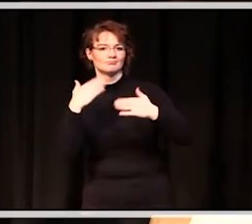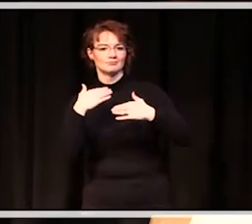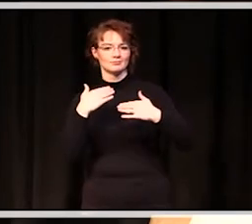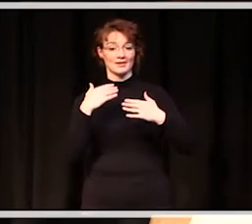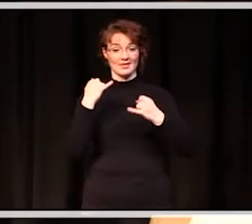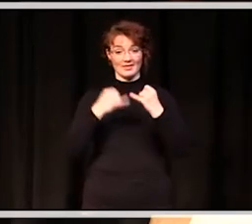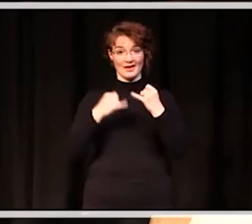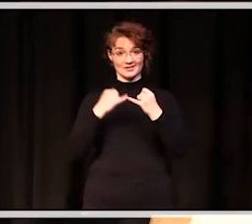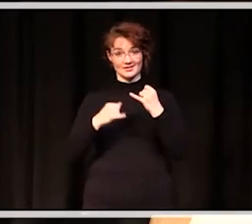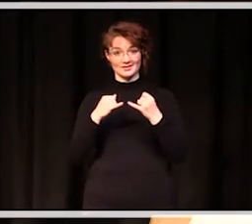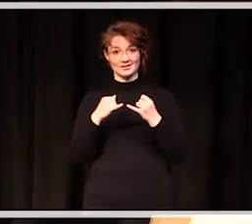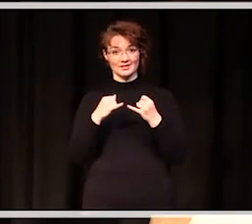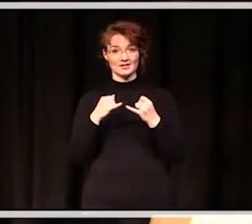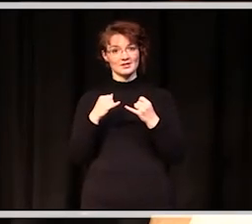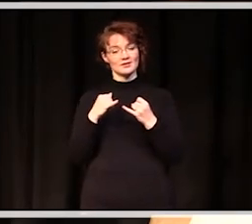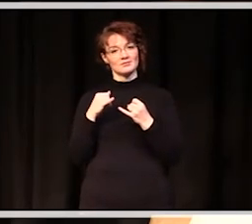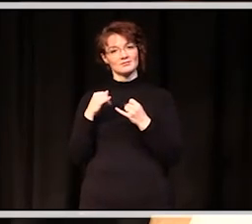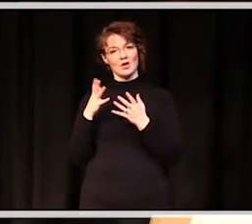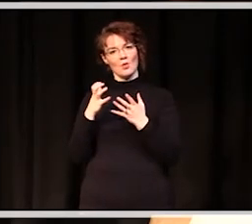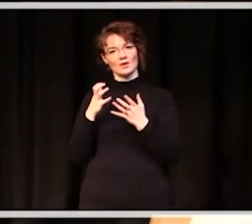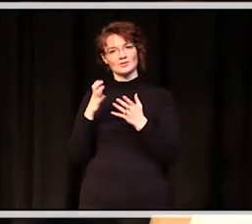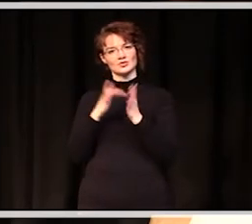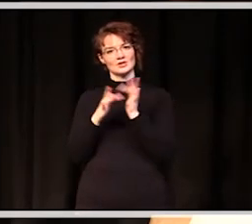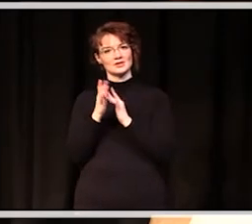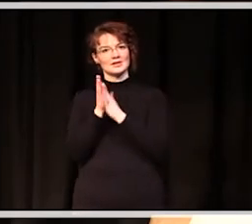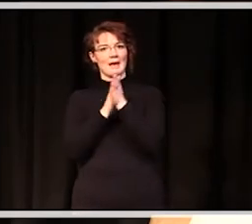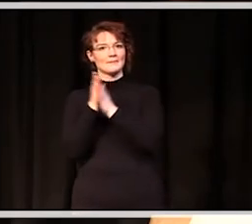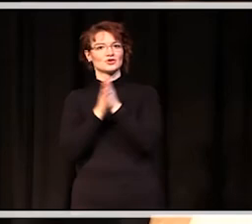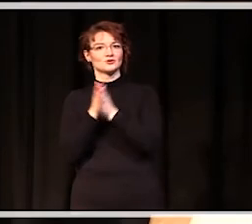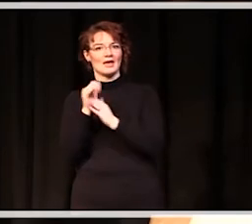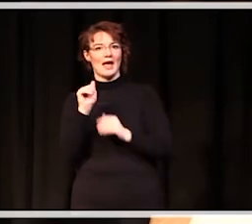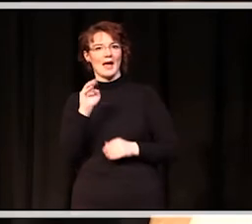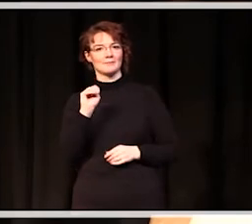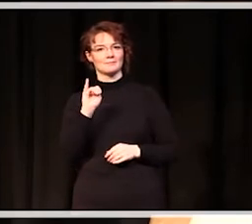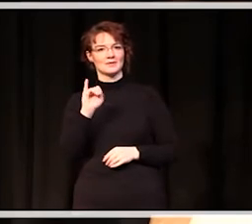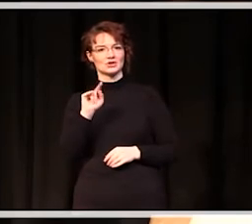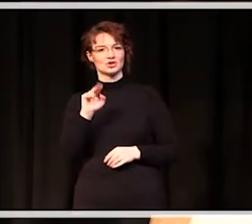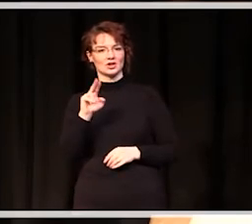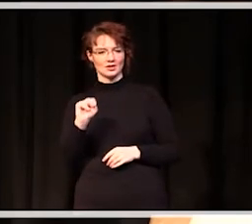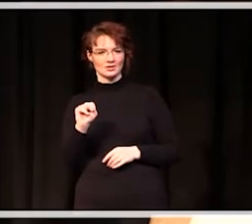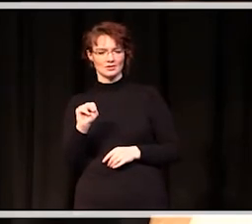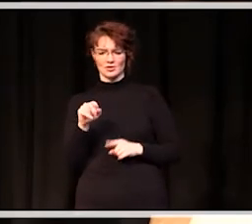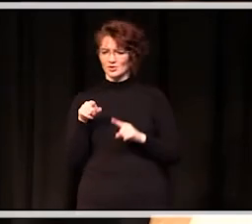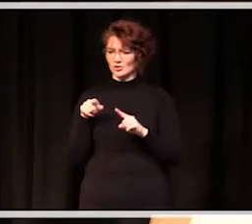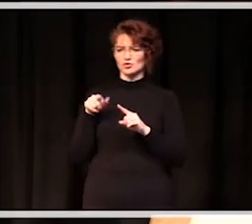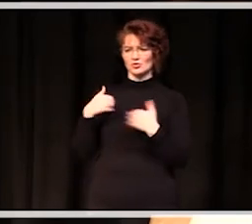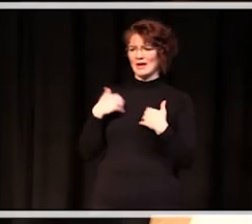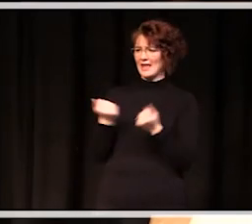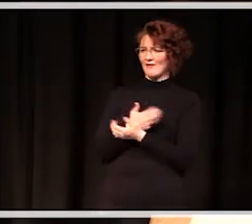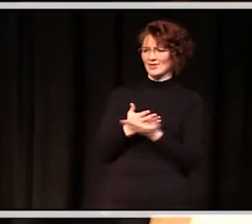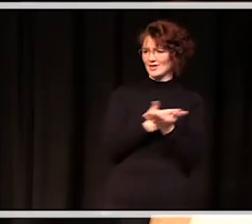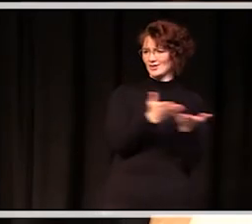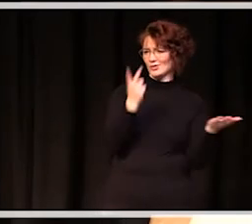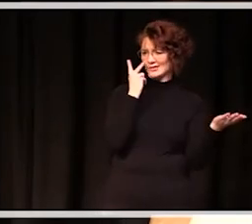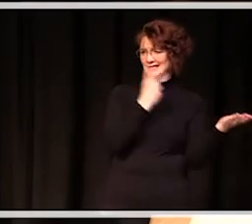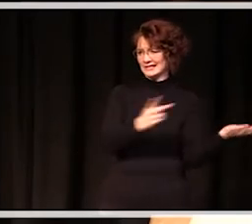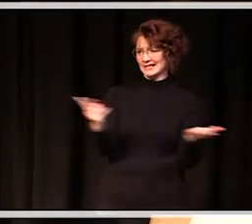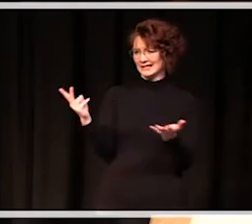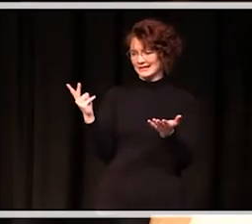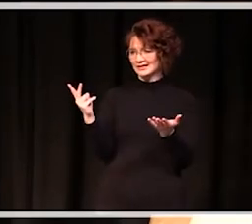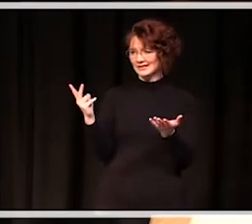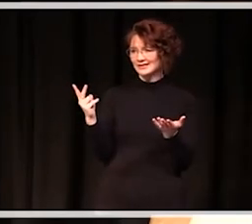one, he's appealing to his ambitions. You can be top rung. Just worship me. It's yours. And so what does Jesus